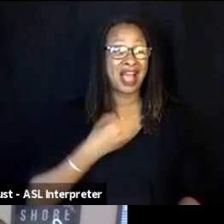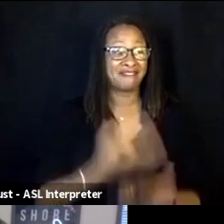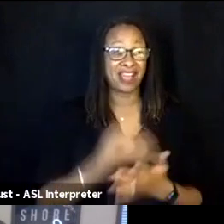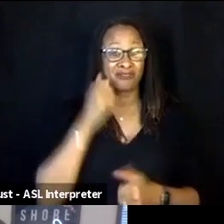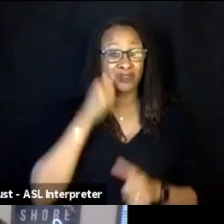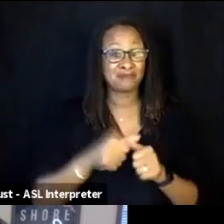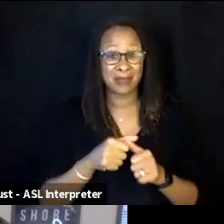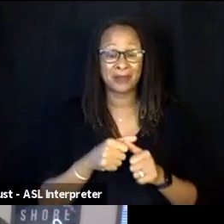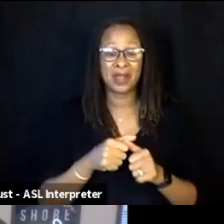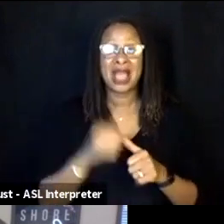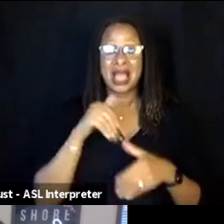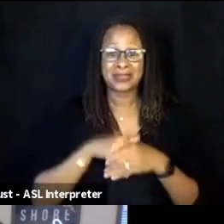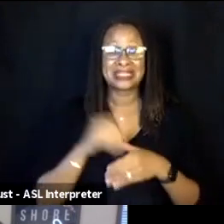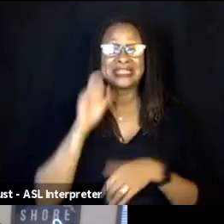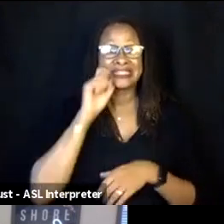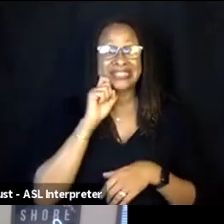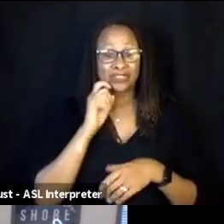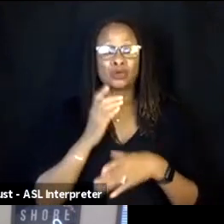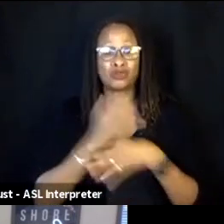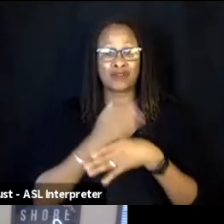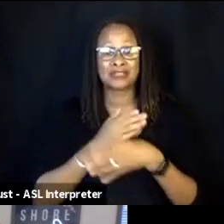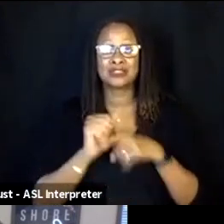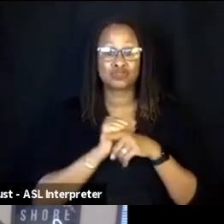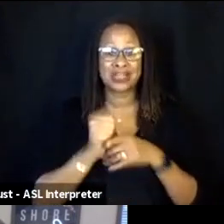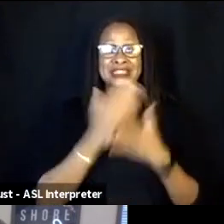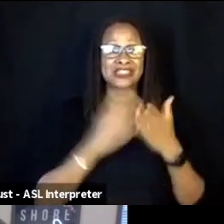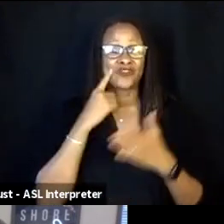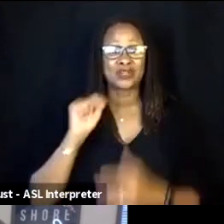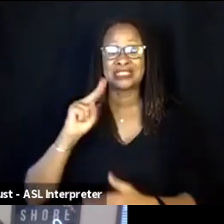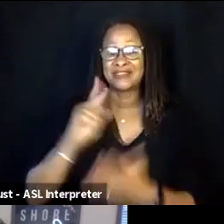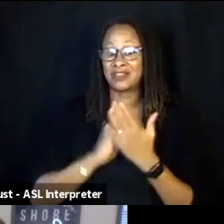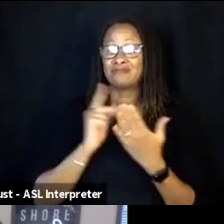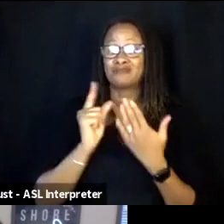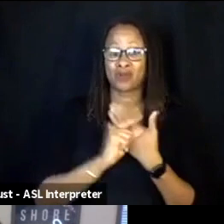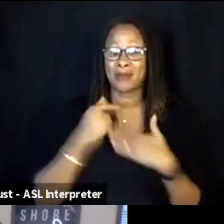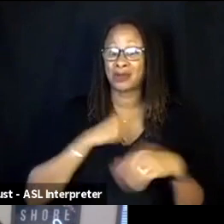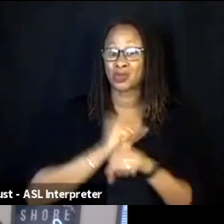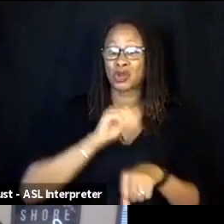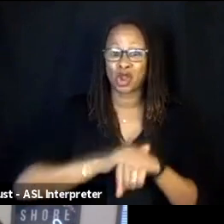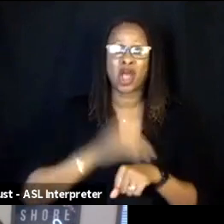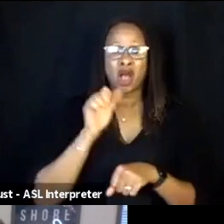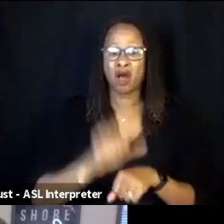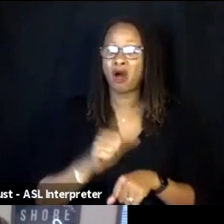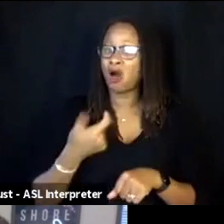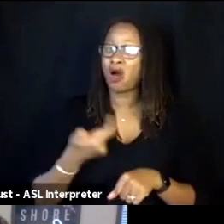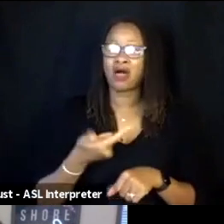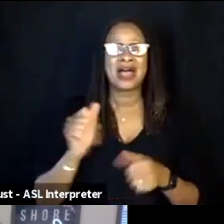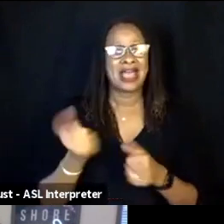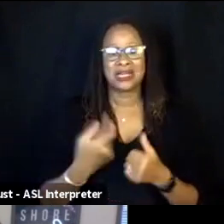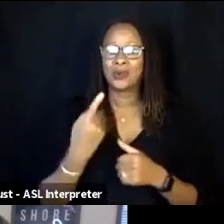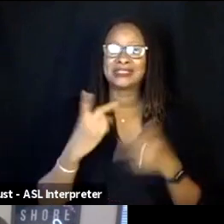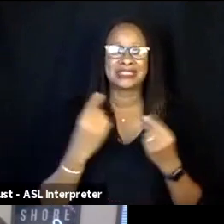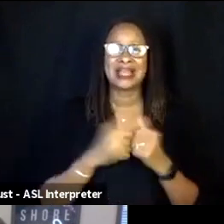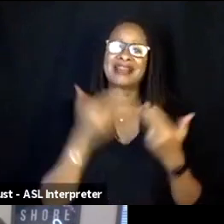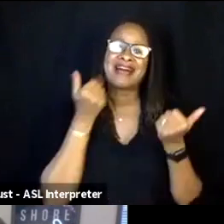being in a sexual harassment training session for a television show I was working on, and all anyone did, especially the men, was just laugh